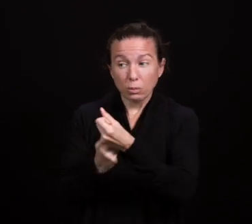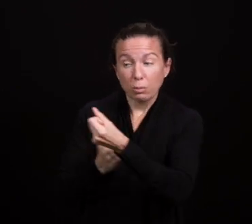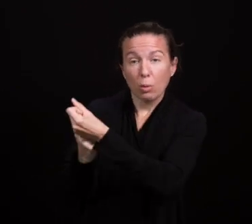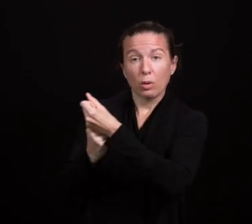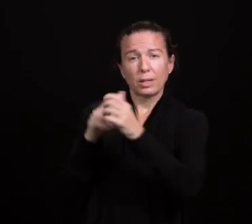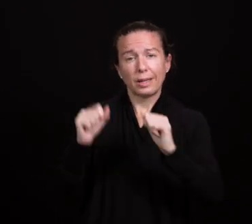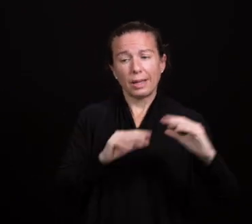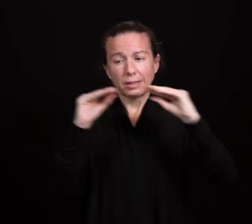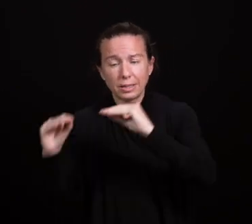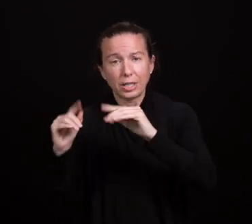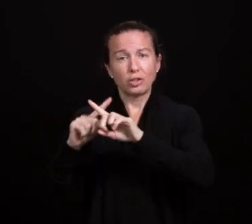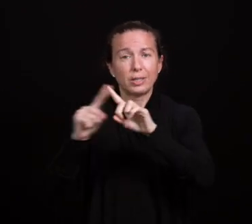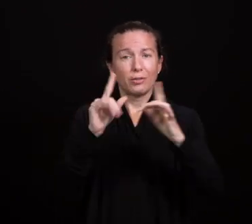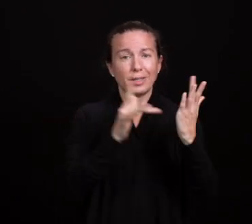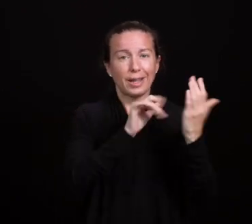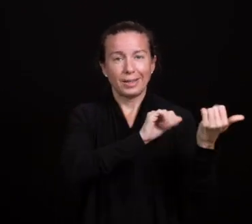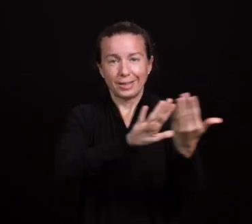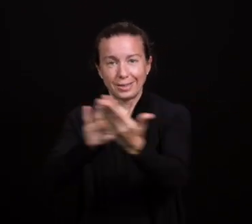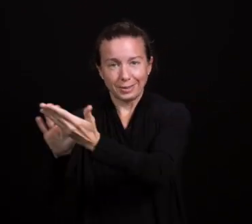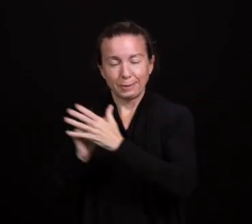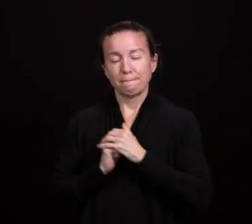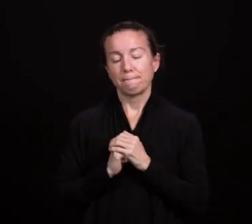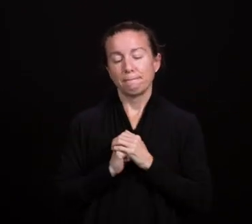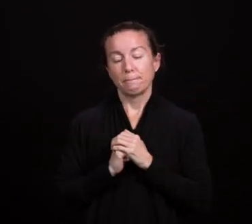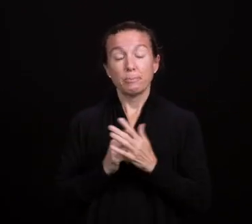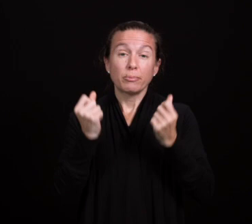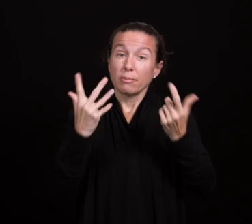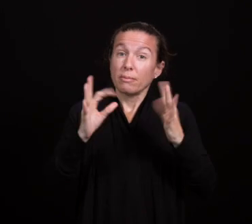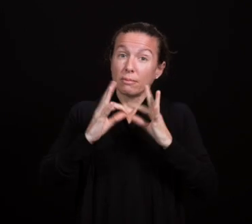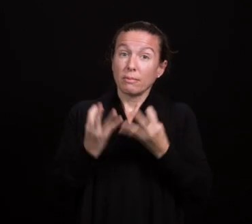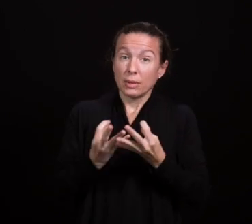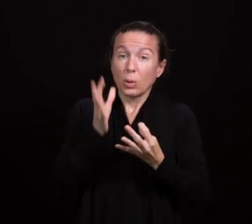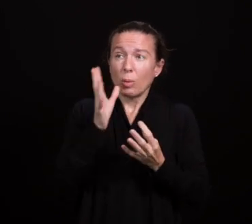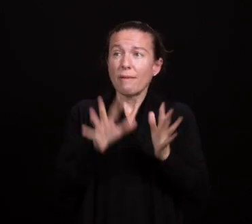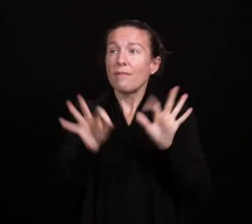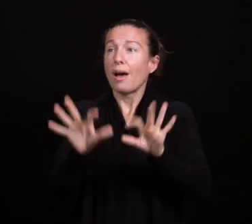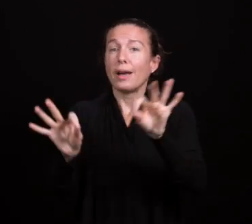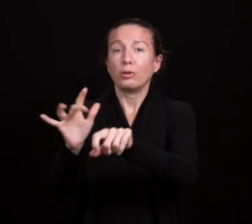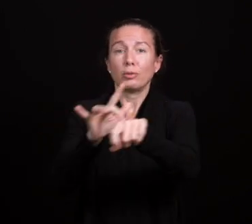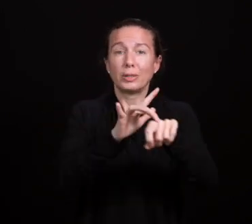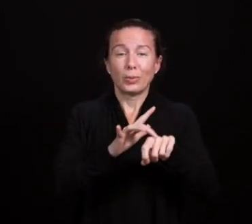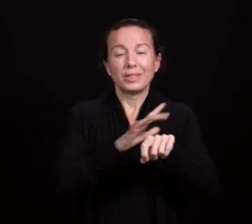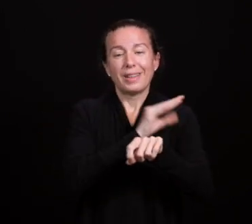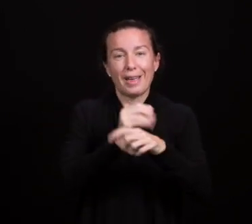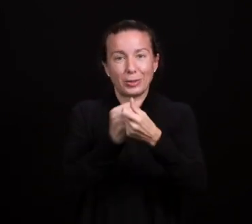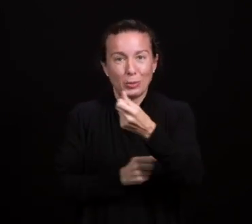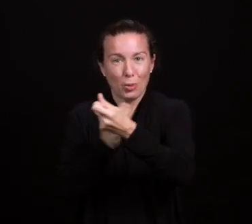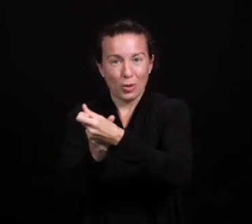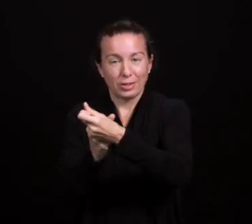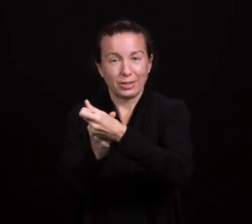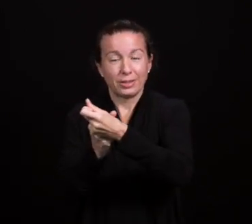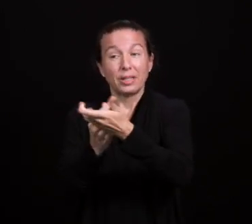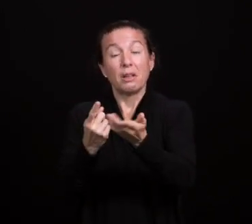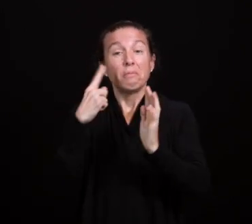techniques used with an auditory oral approach. Many families find resources and invaluable support through connections with